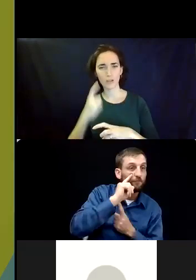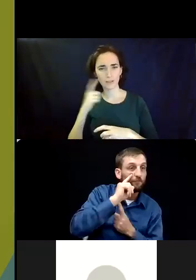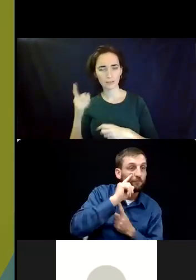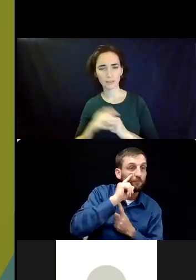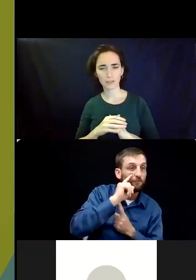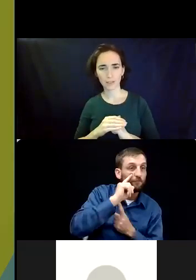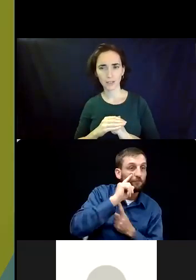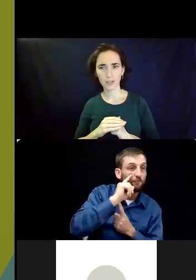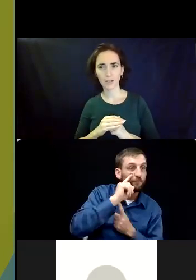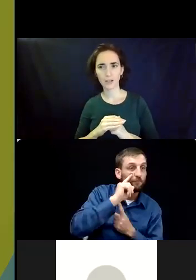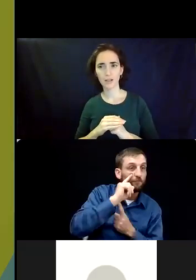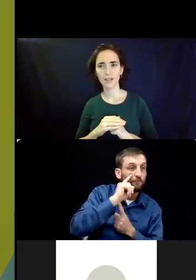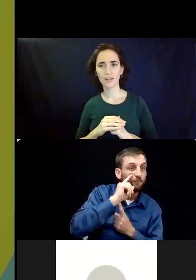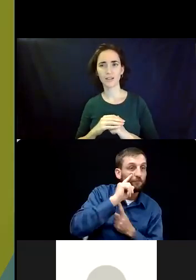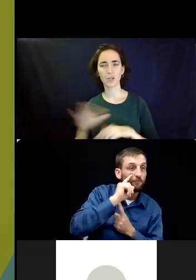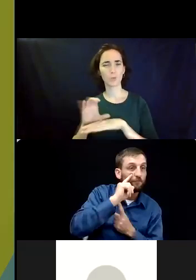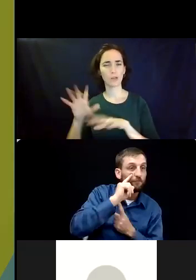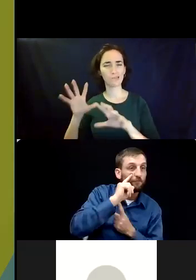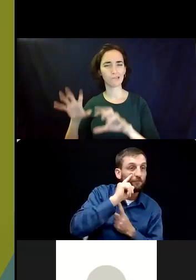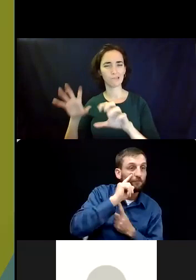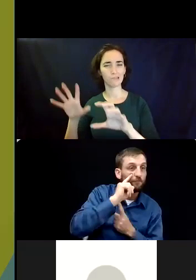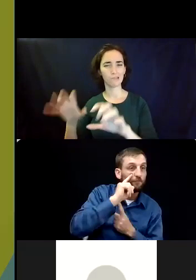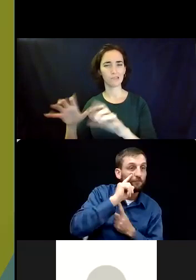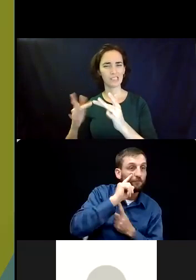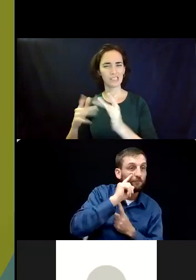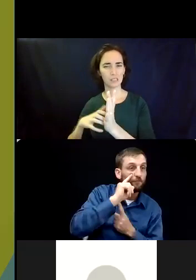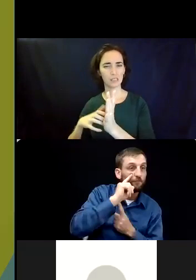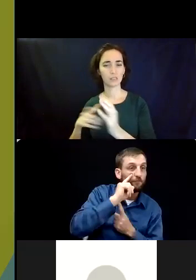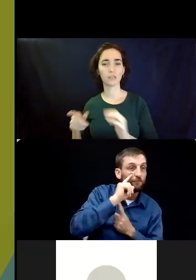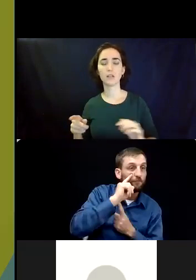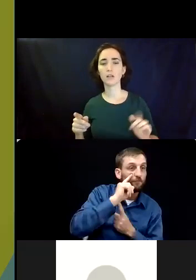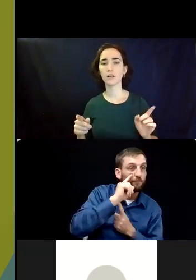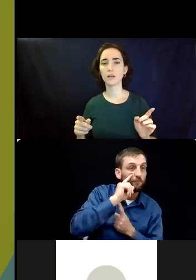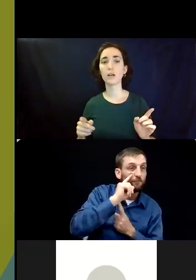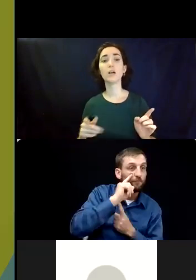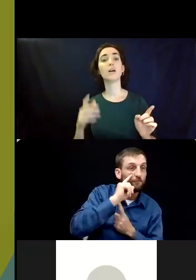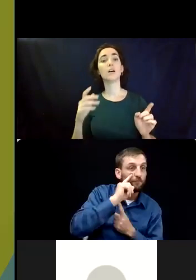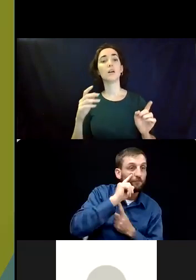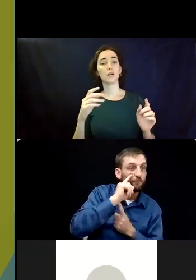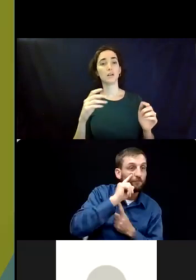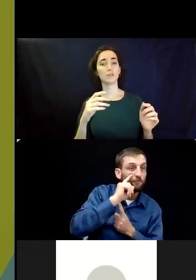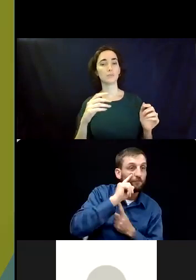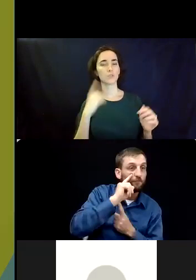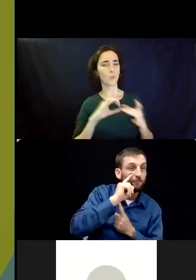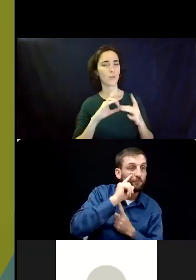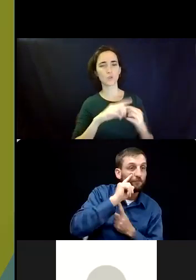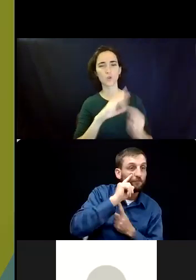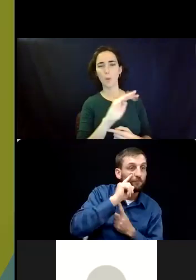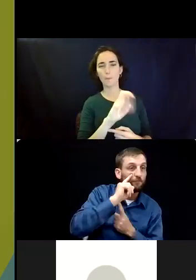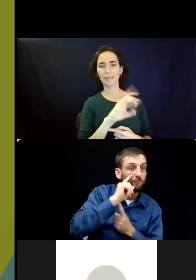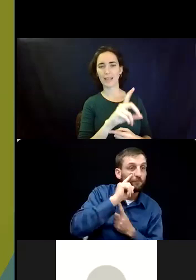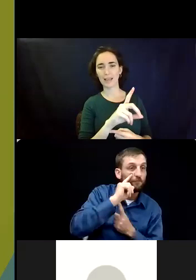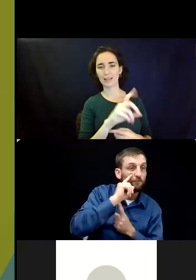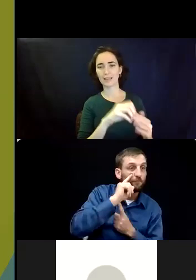through the, and it's also known as the CSOC program, through the Medicaid Health in Louisiana managed